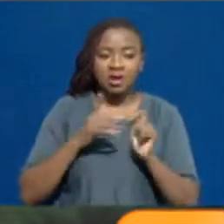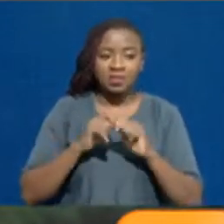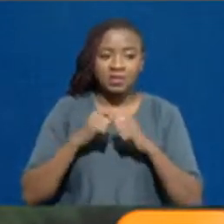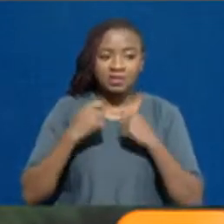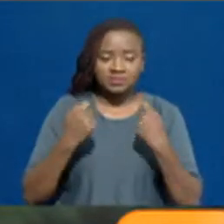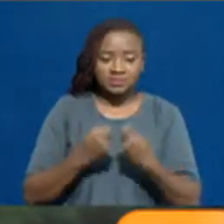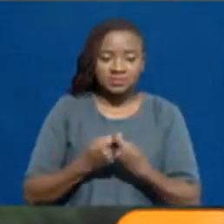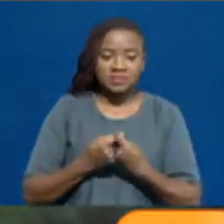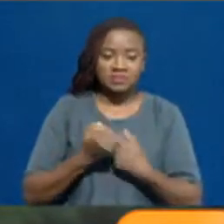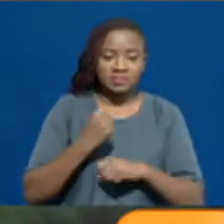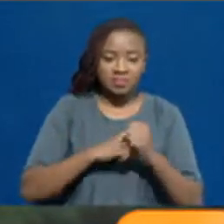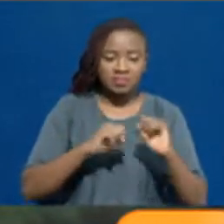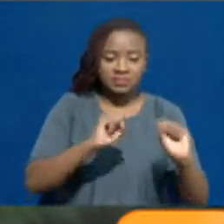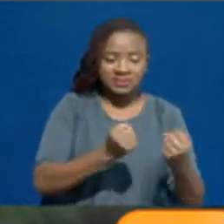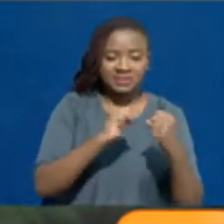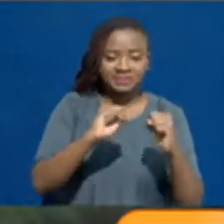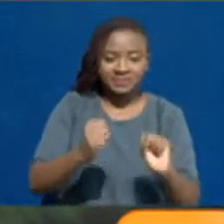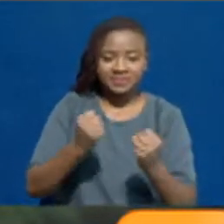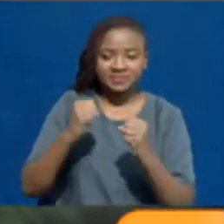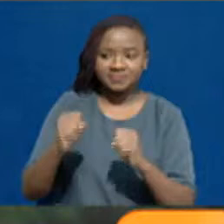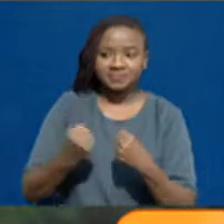have rescued over